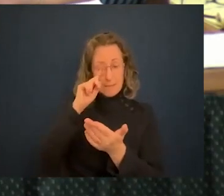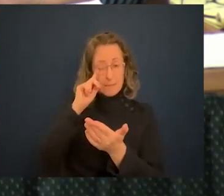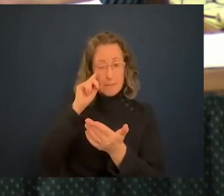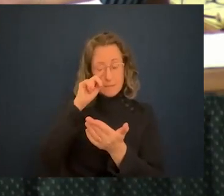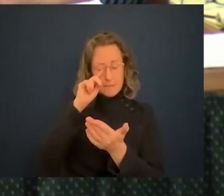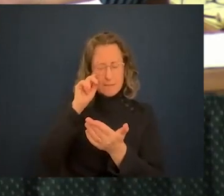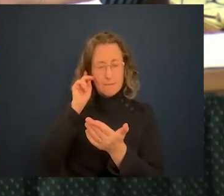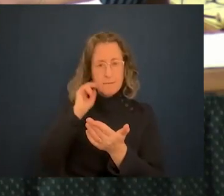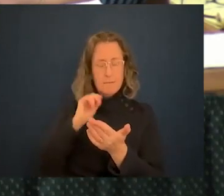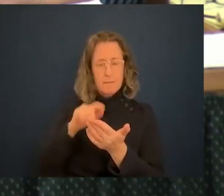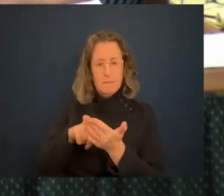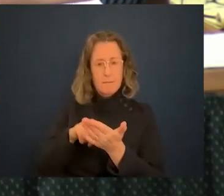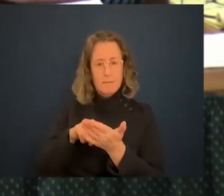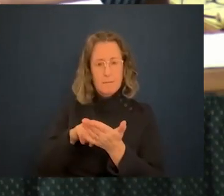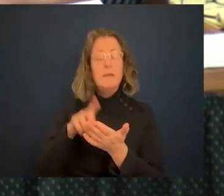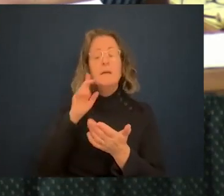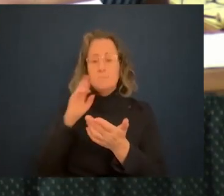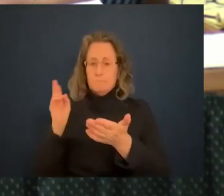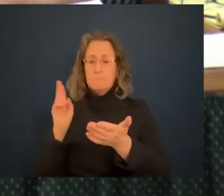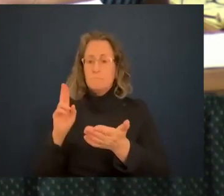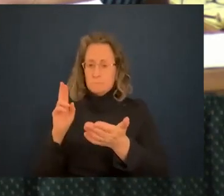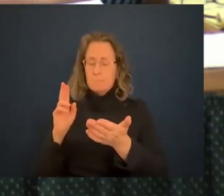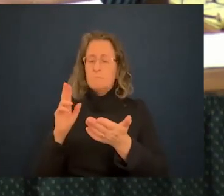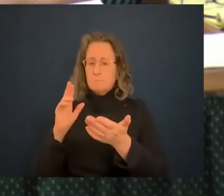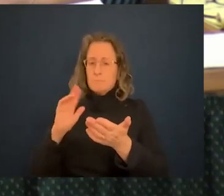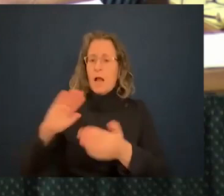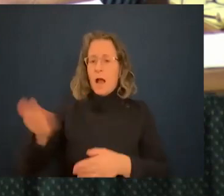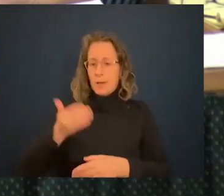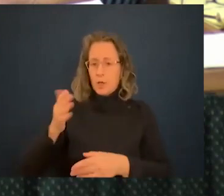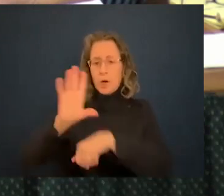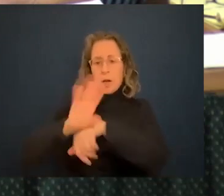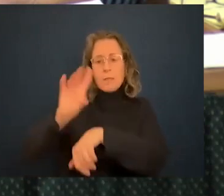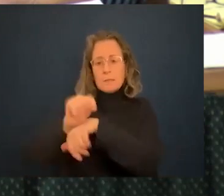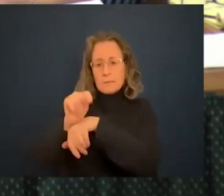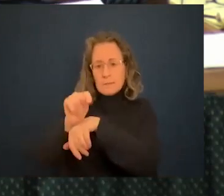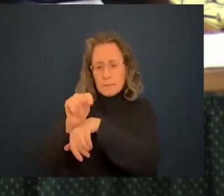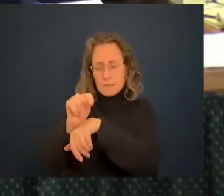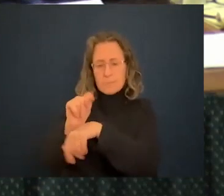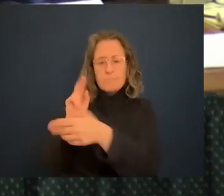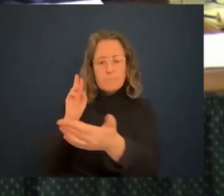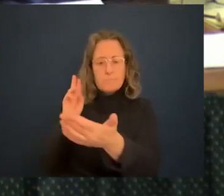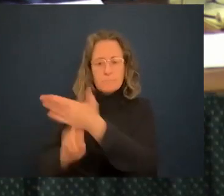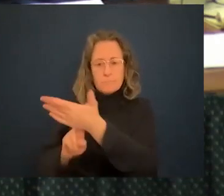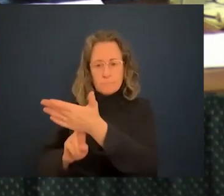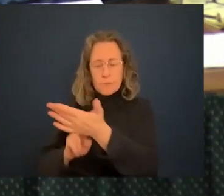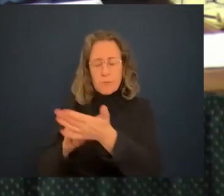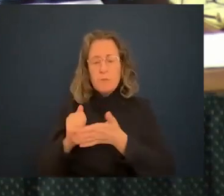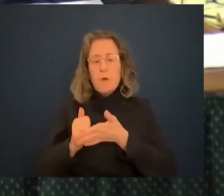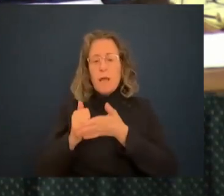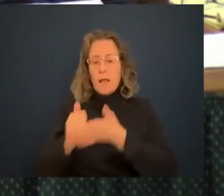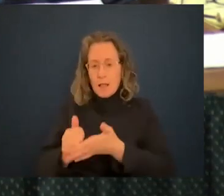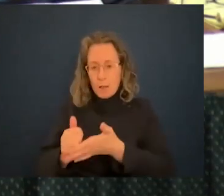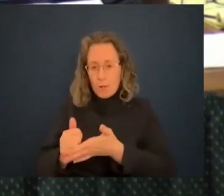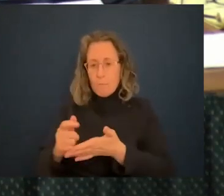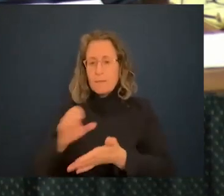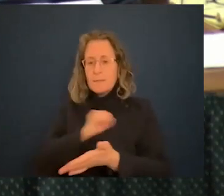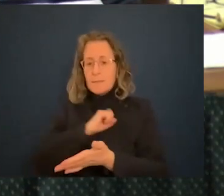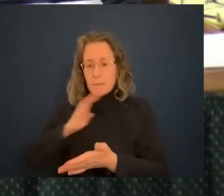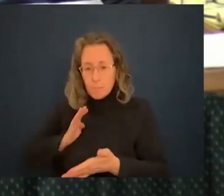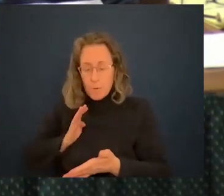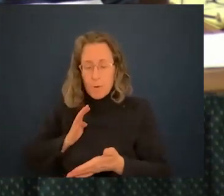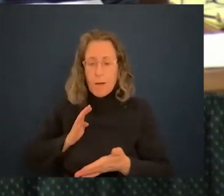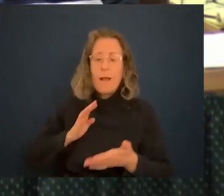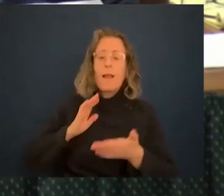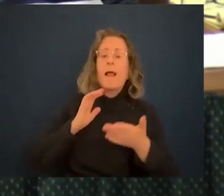provide a consultant to help us and the town staff hear what the people